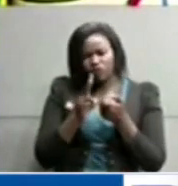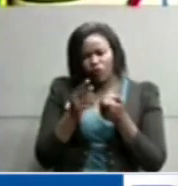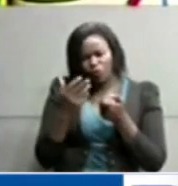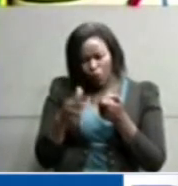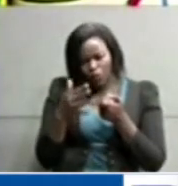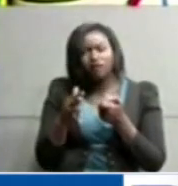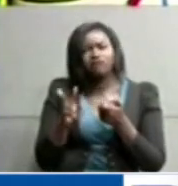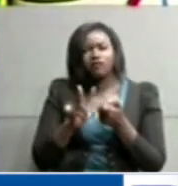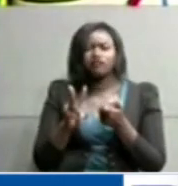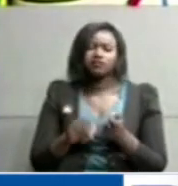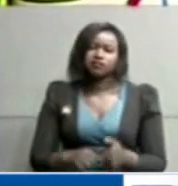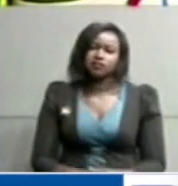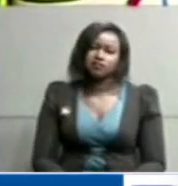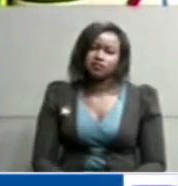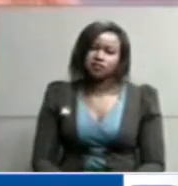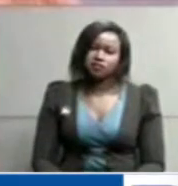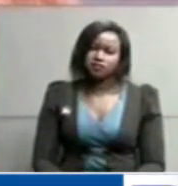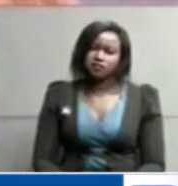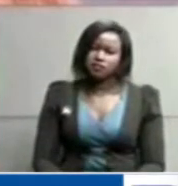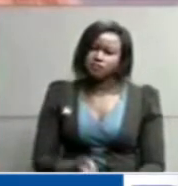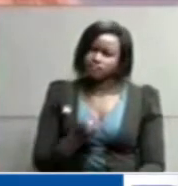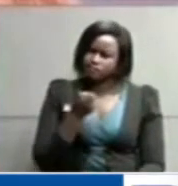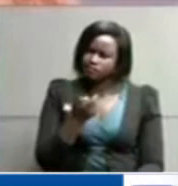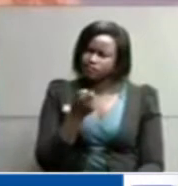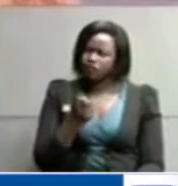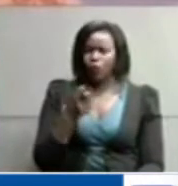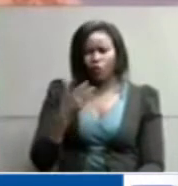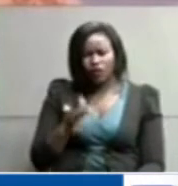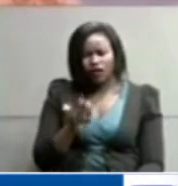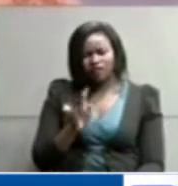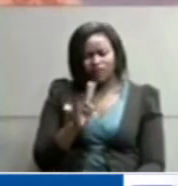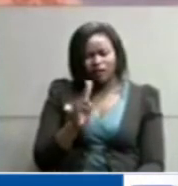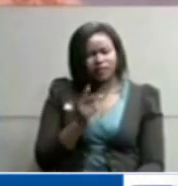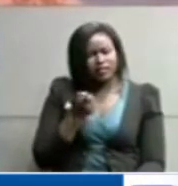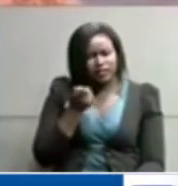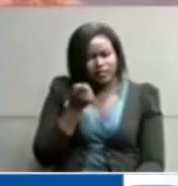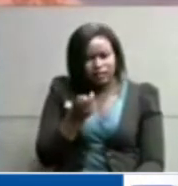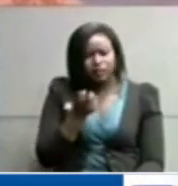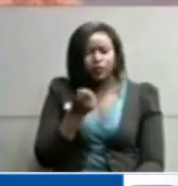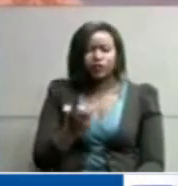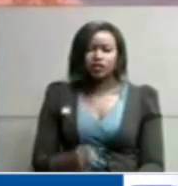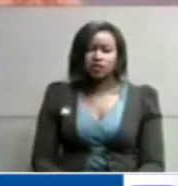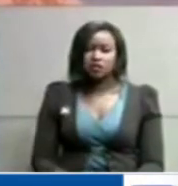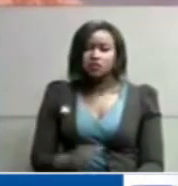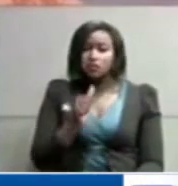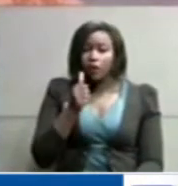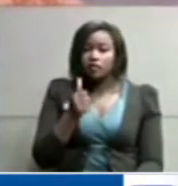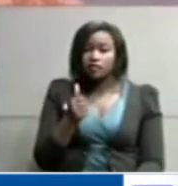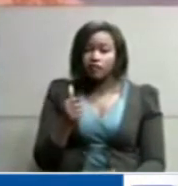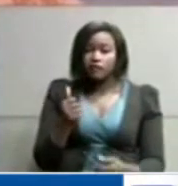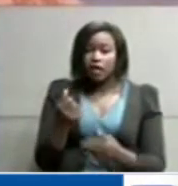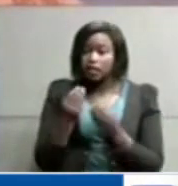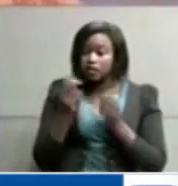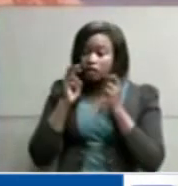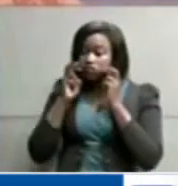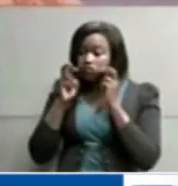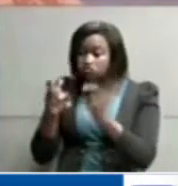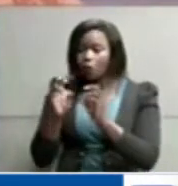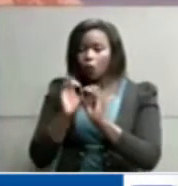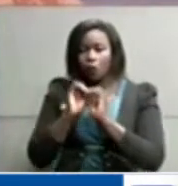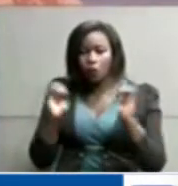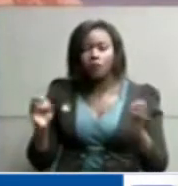droplets. Mm-hmm. Yes, small drops of water, very, very tiny, mm-hmm. that you may not easily detect, but they carry the